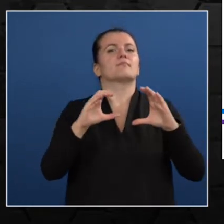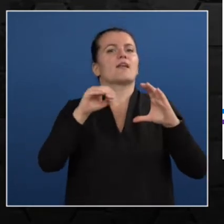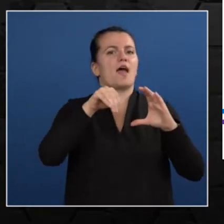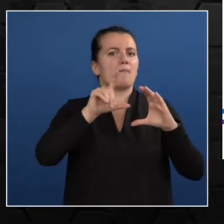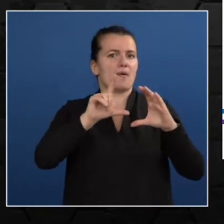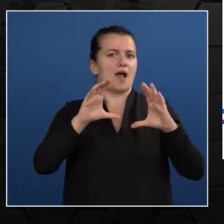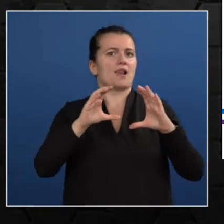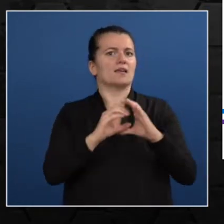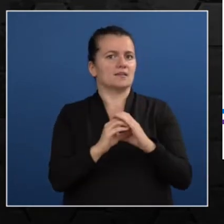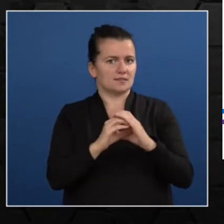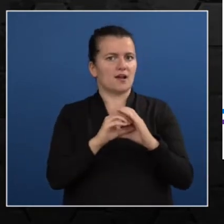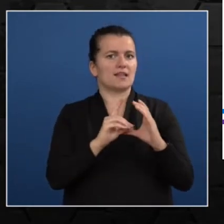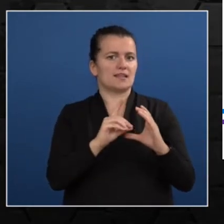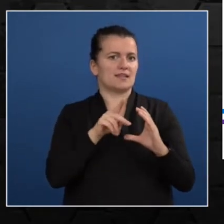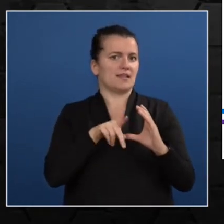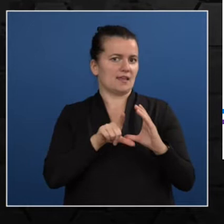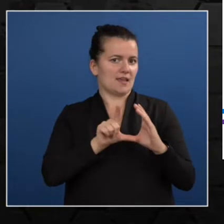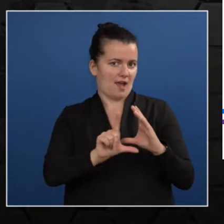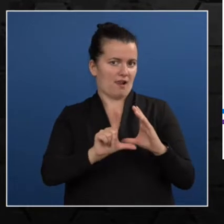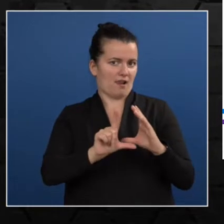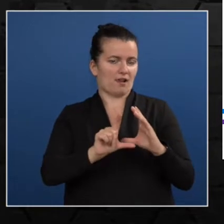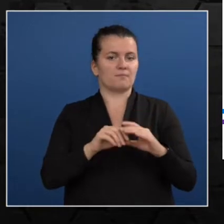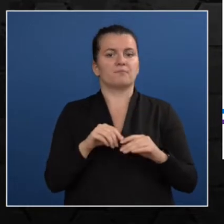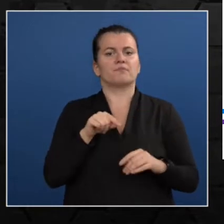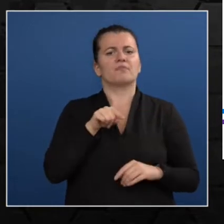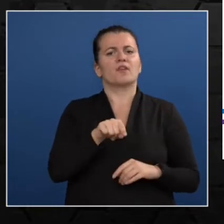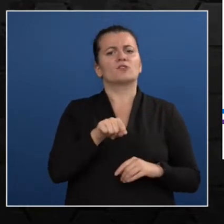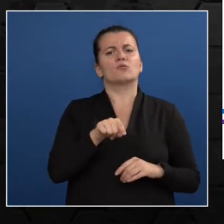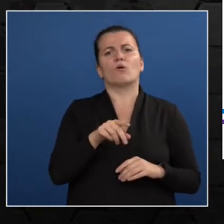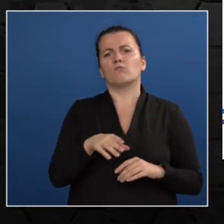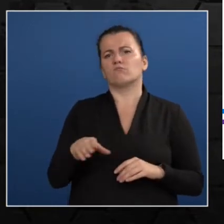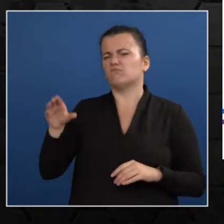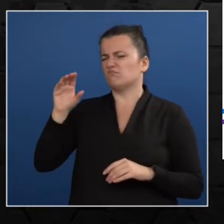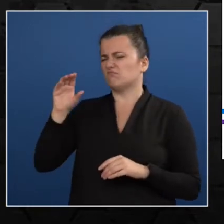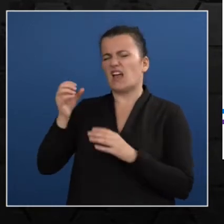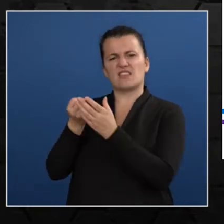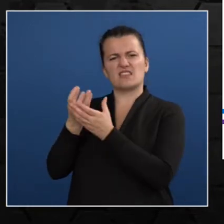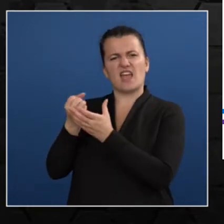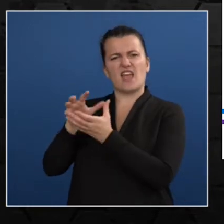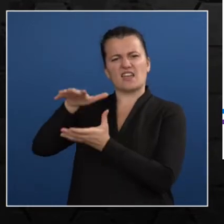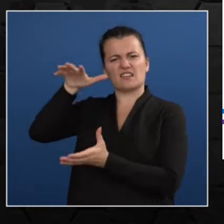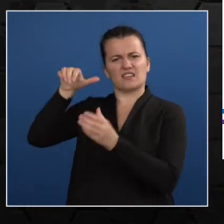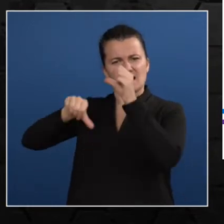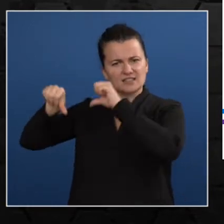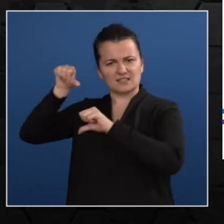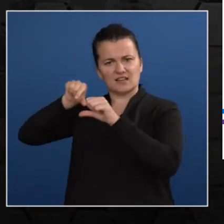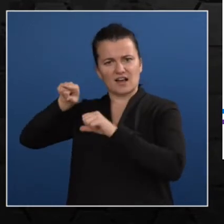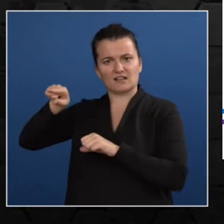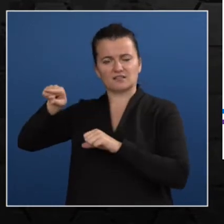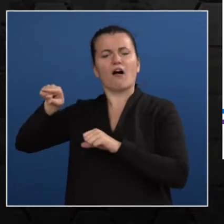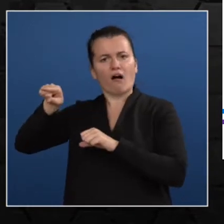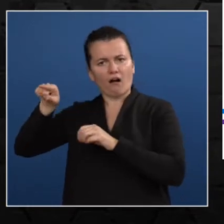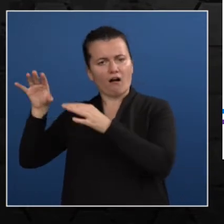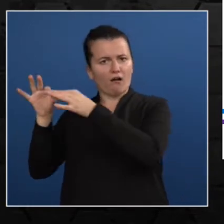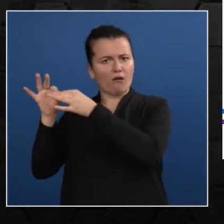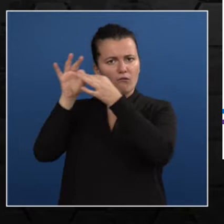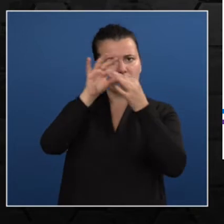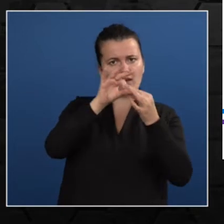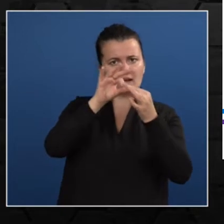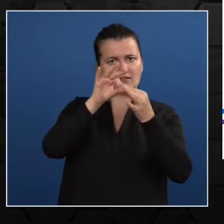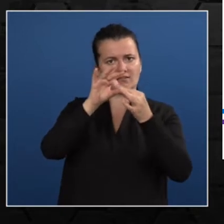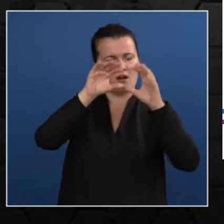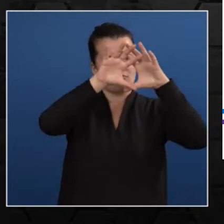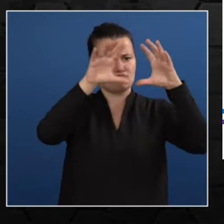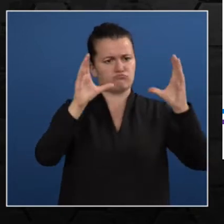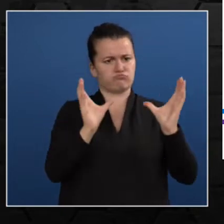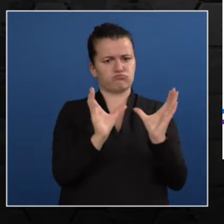data science, like this is one of the like I've seen 10 to 20 posts every